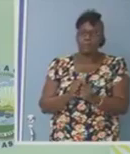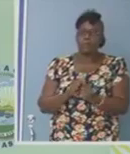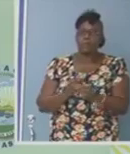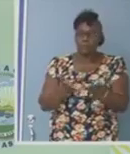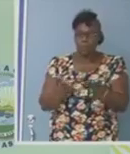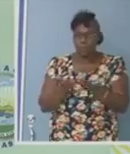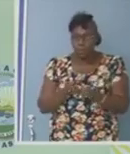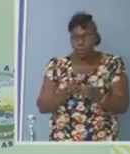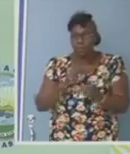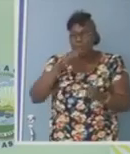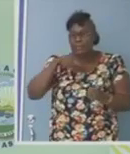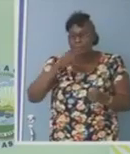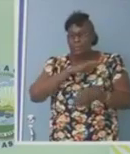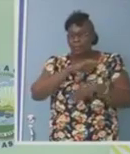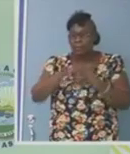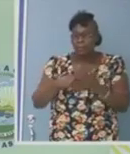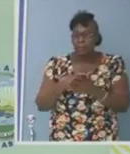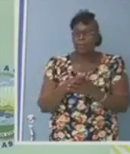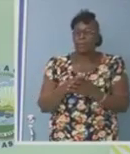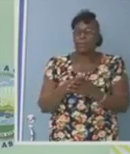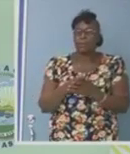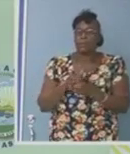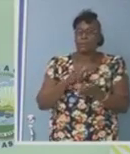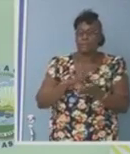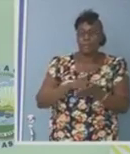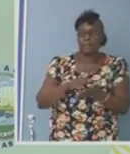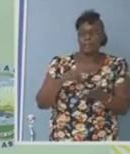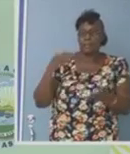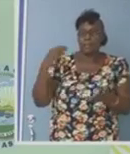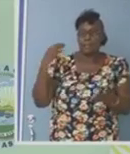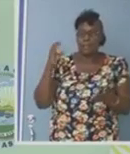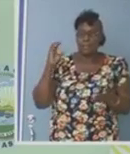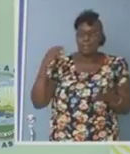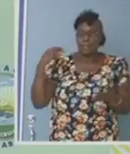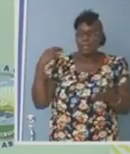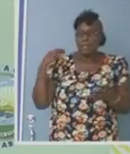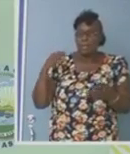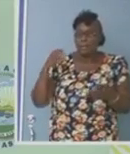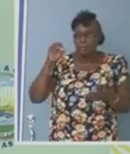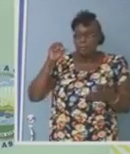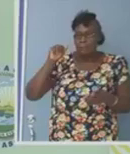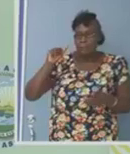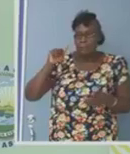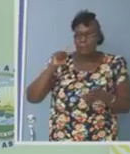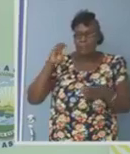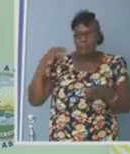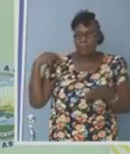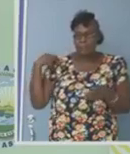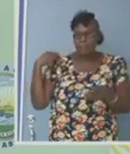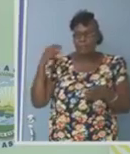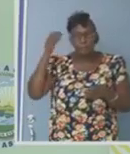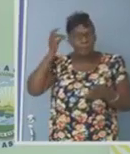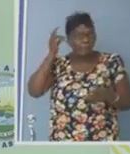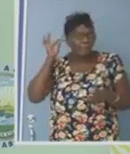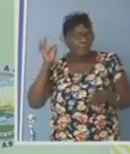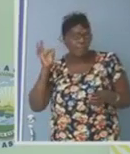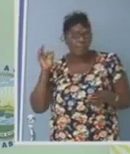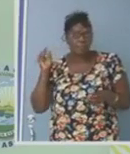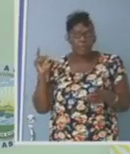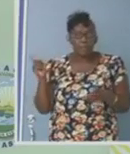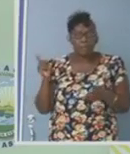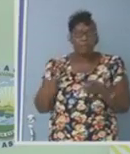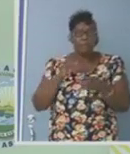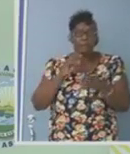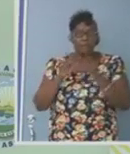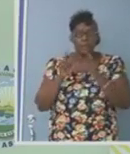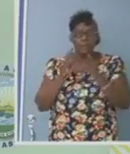all that the Chief Secretary and I have determined that a committee will be established to examine